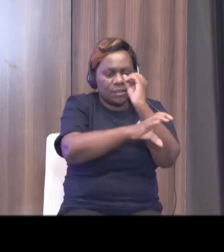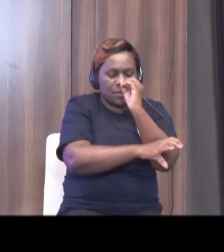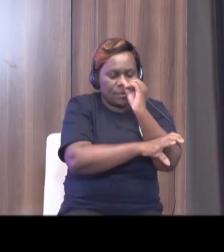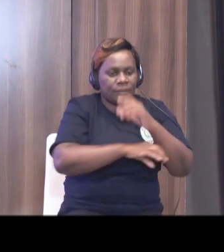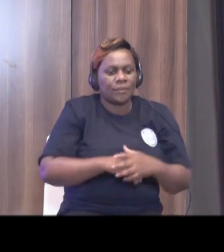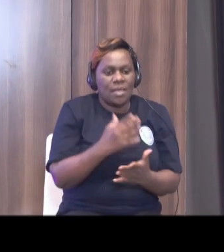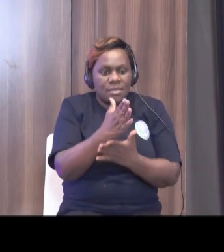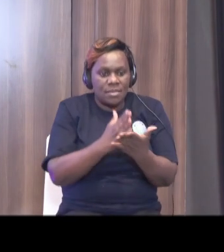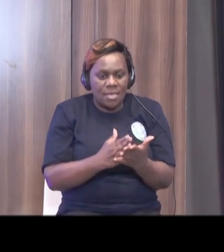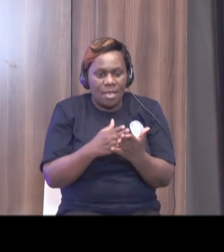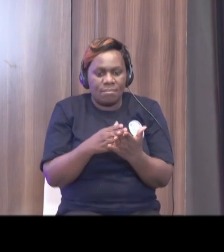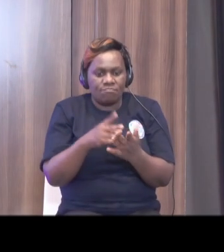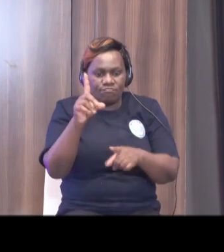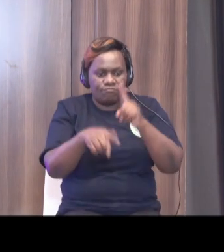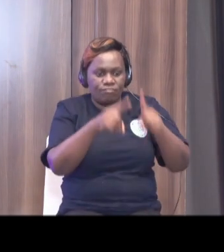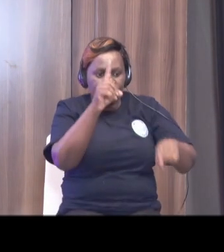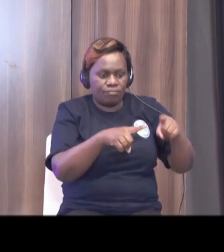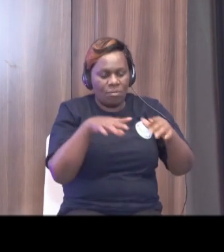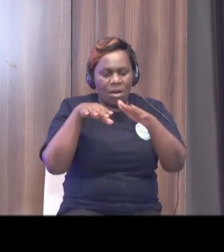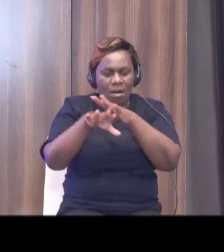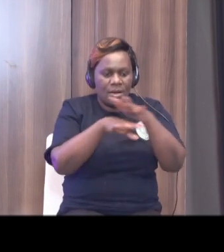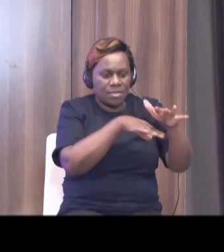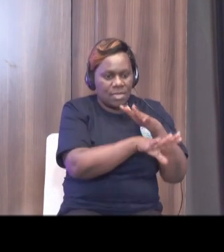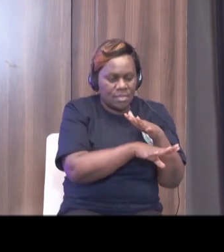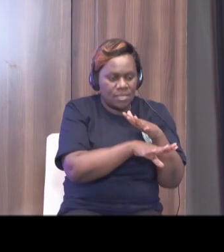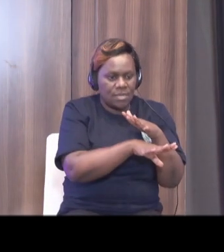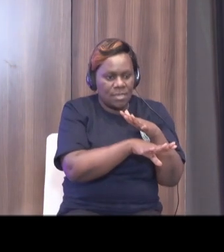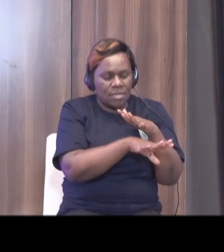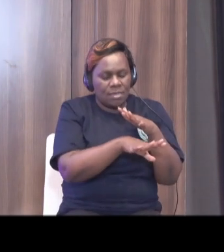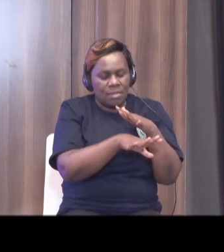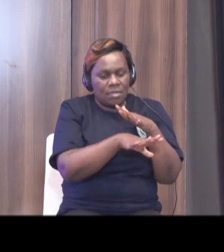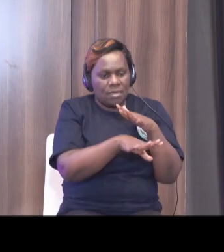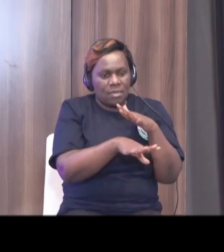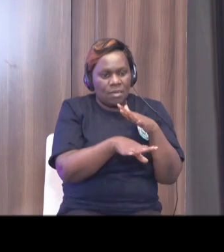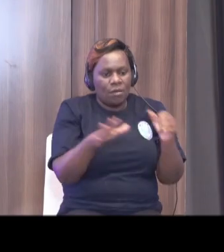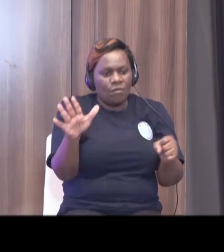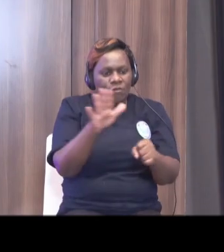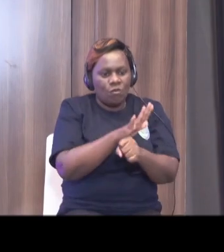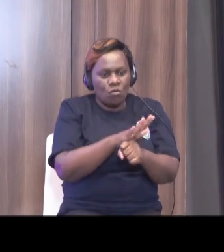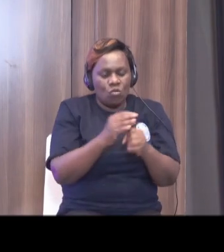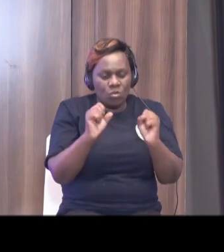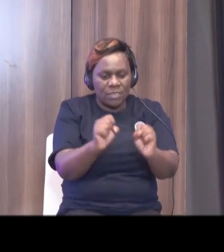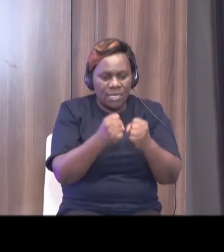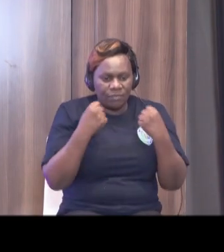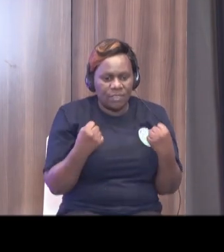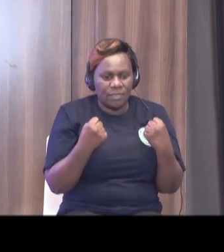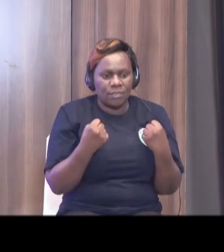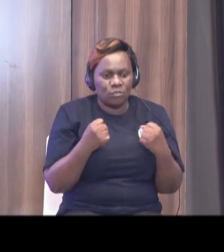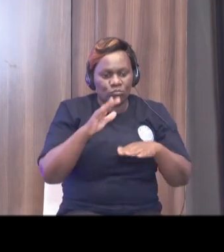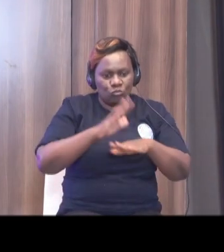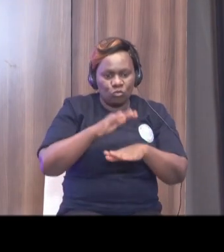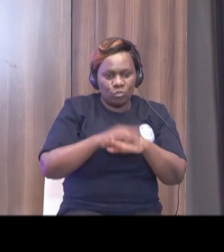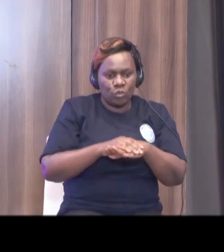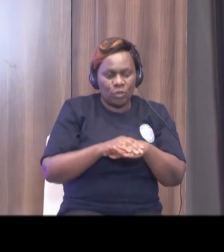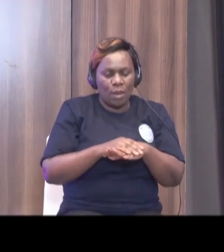there are some barriers for the access. In that regard, it seems that comprehensive data on the safety and effectiveness